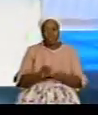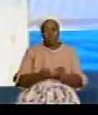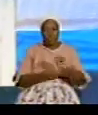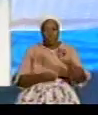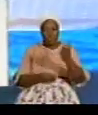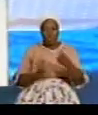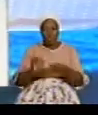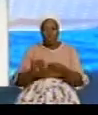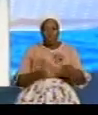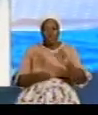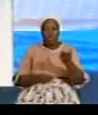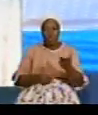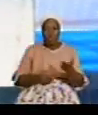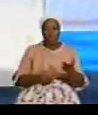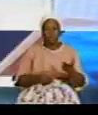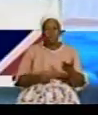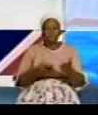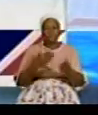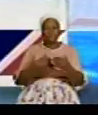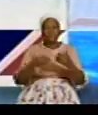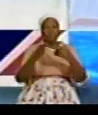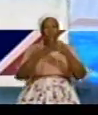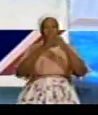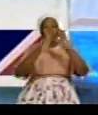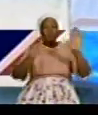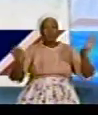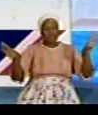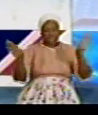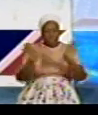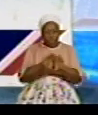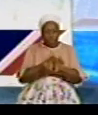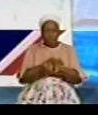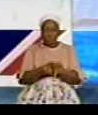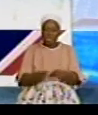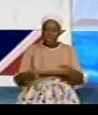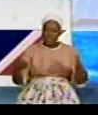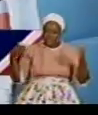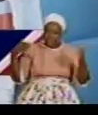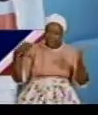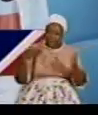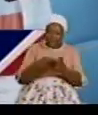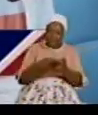number three here, heaven closed against